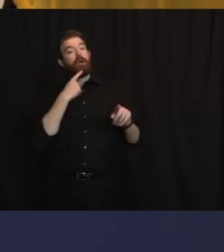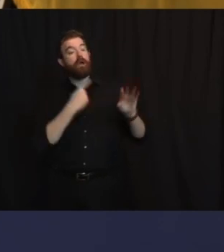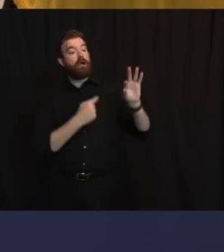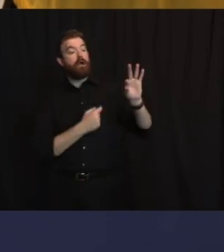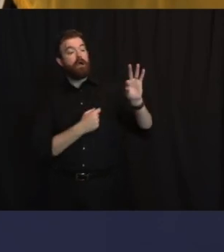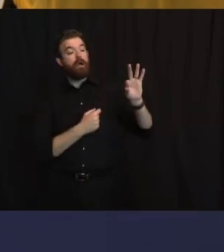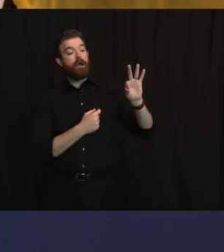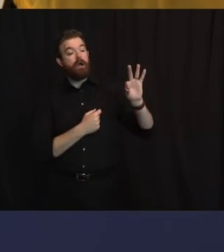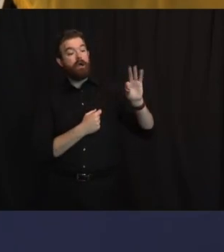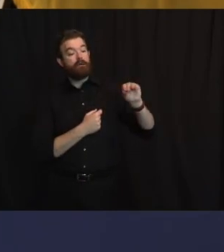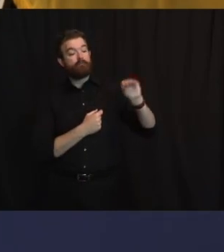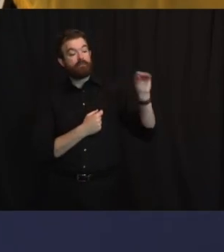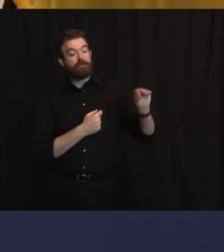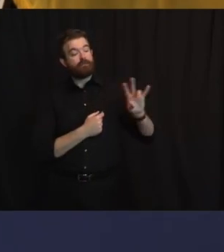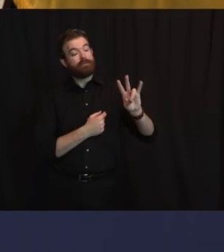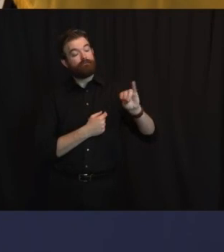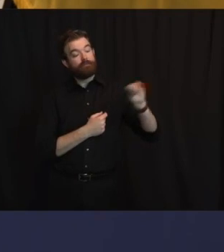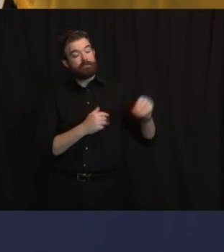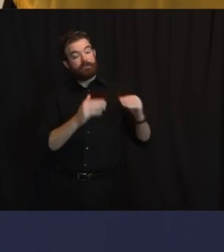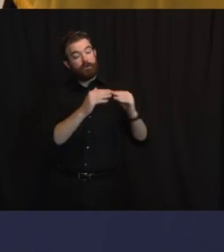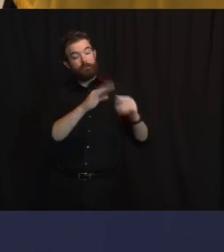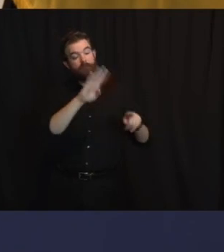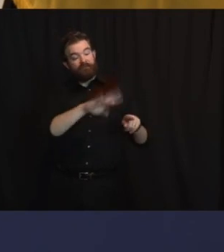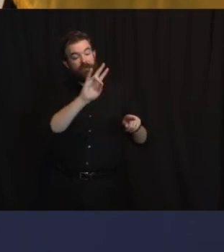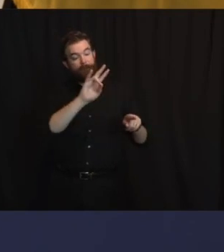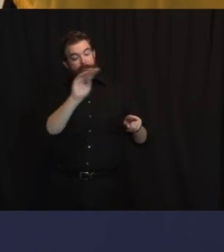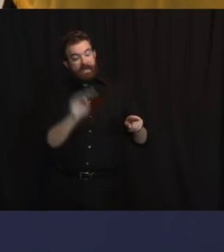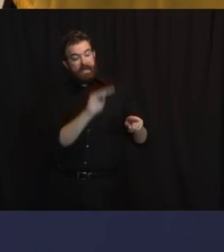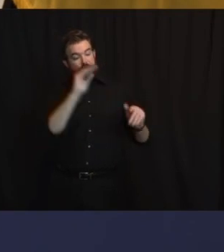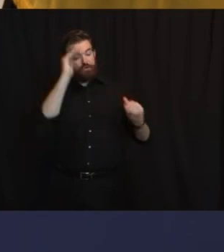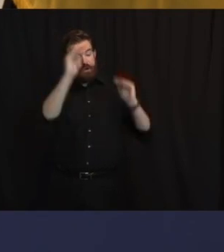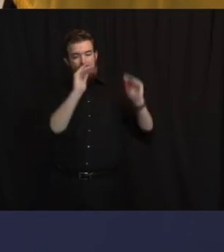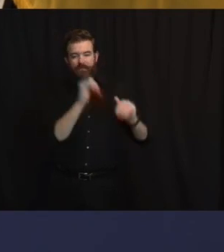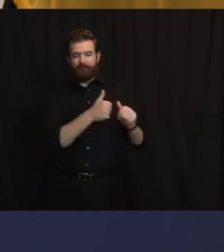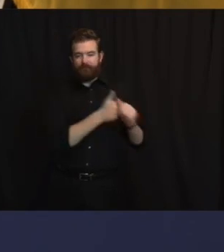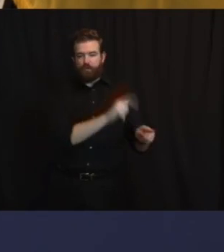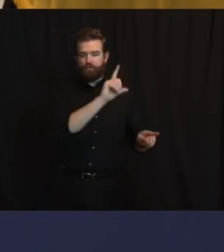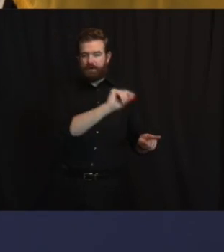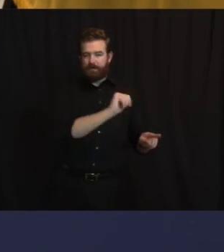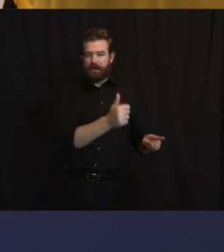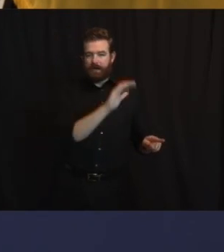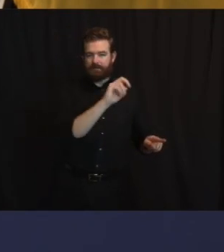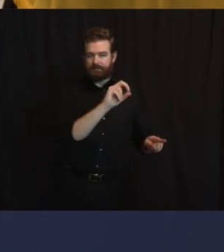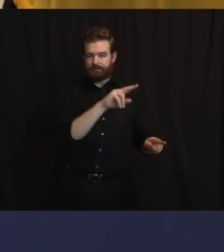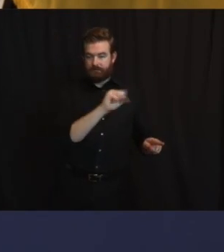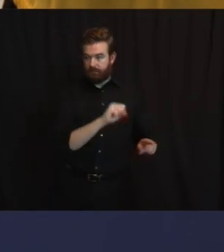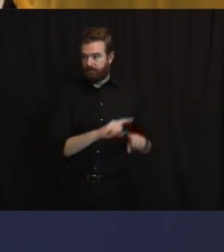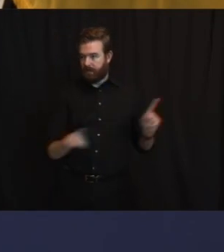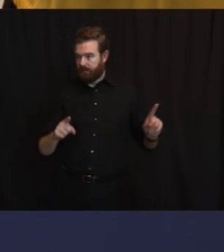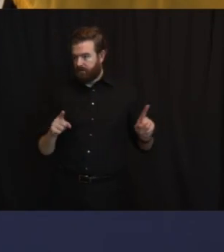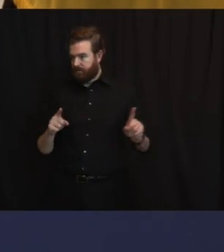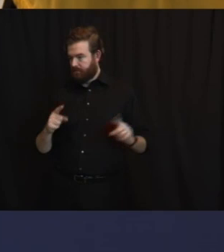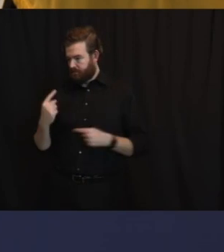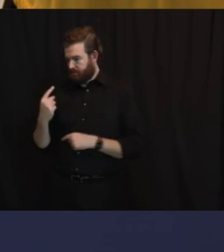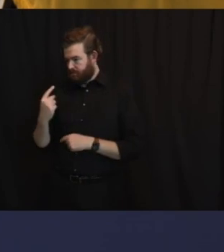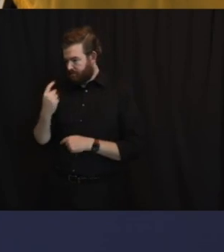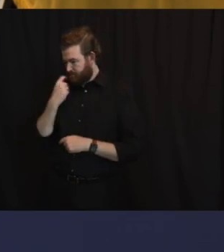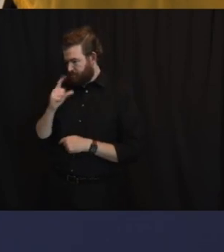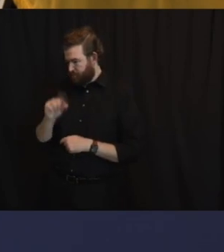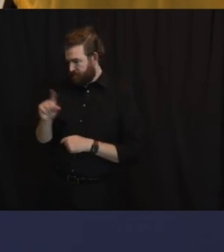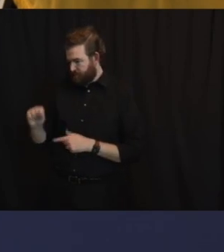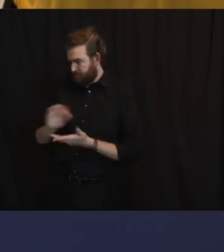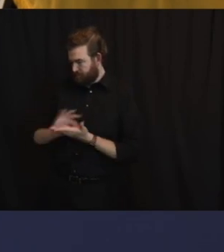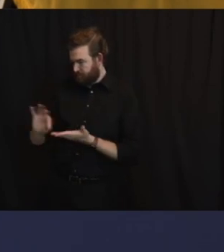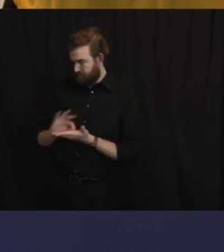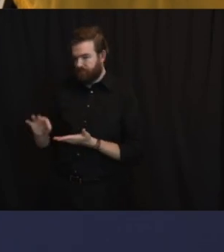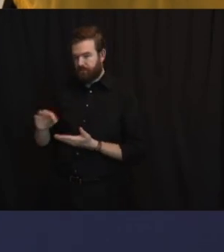total population is about 500,000 larger than that. Wouldn't the 70% goal now be about 5 million? And